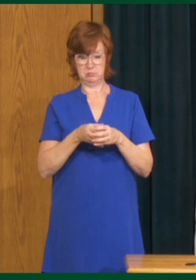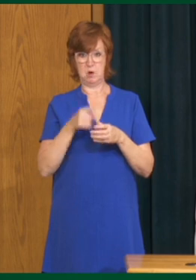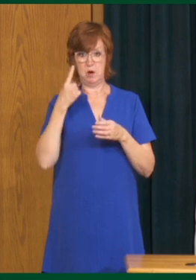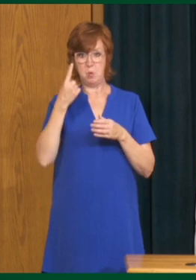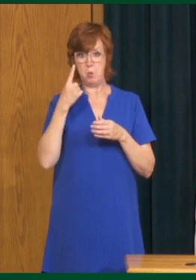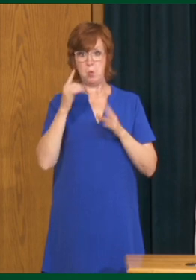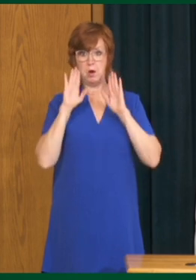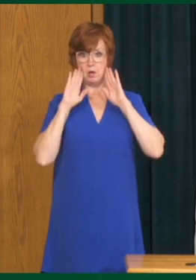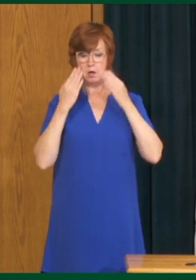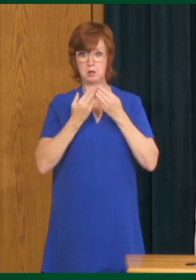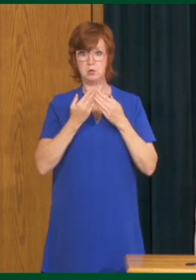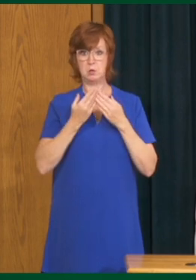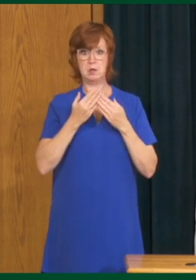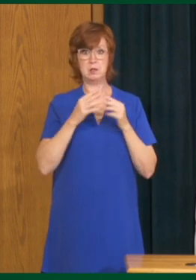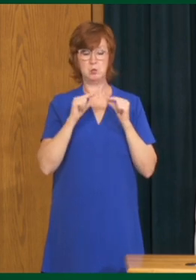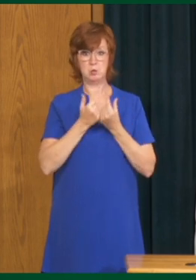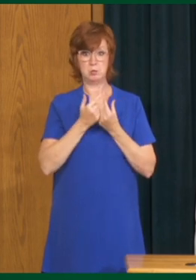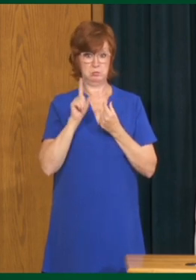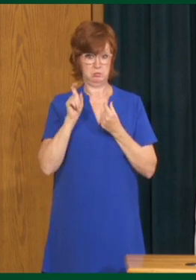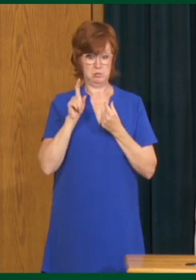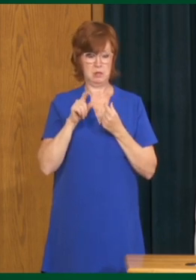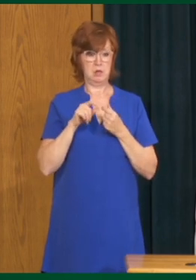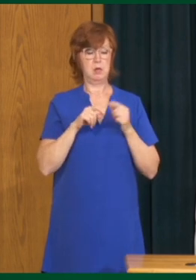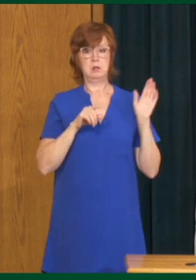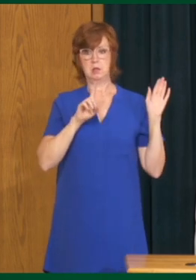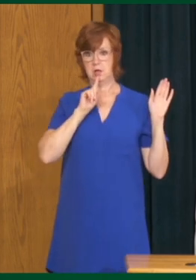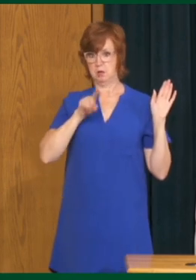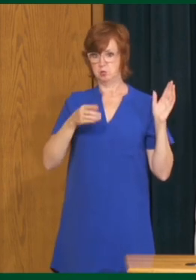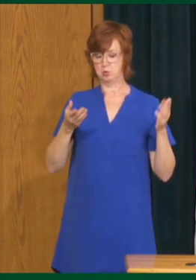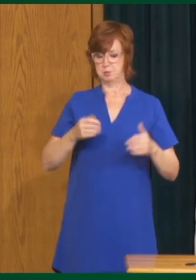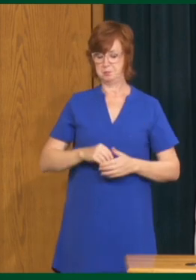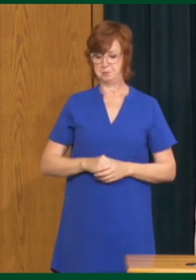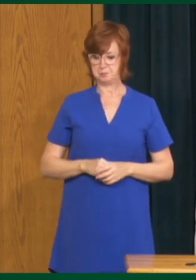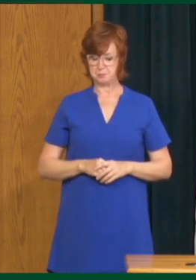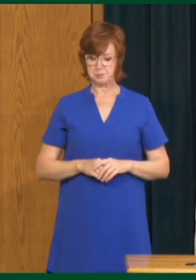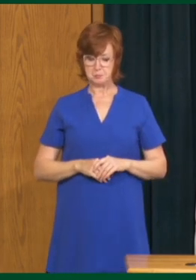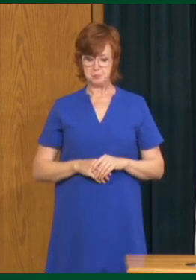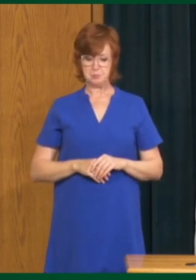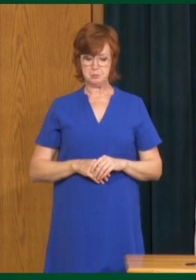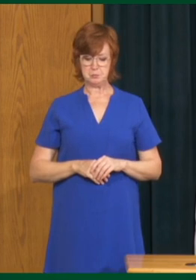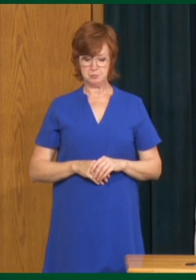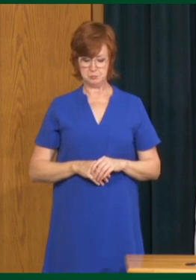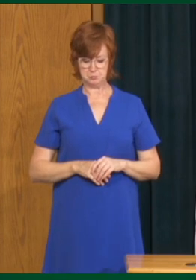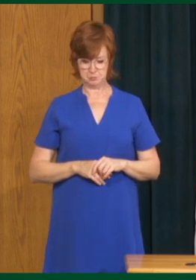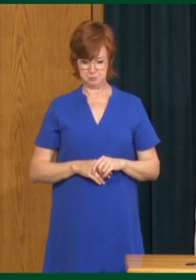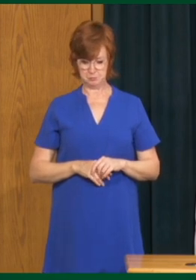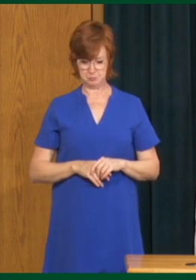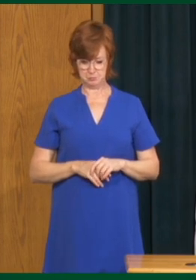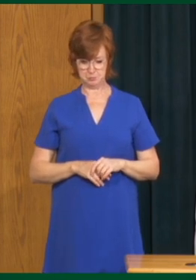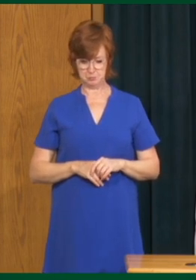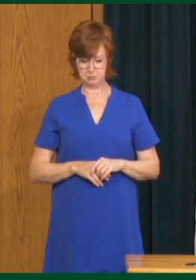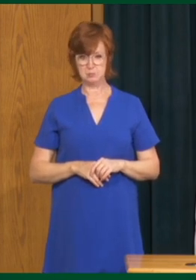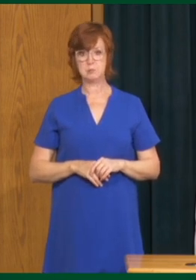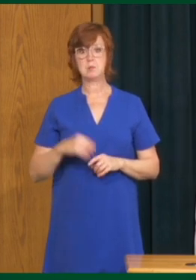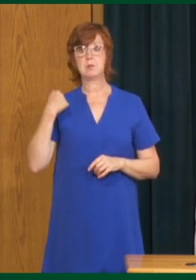outbreak. Yeah, thank you. So, obviously we work very closely across Canada and across the Prairie provinces, and certainly